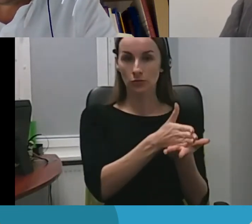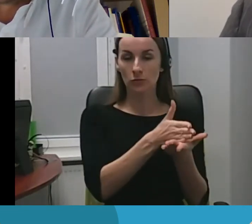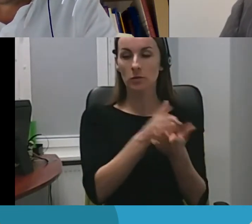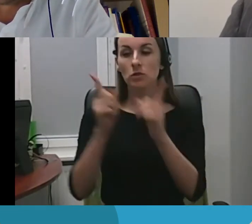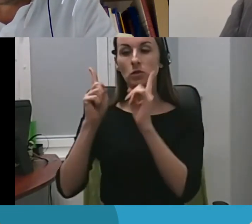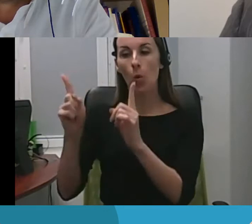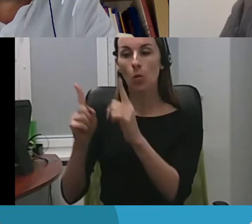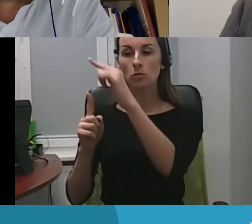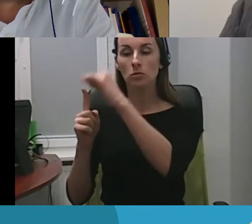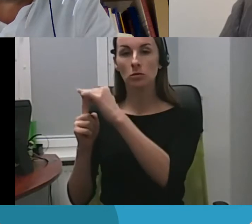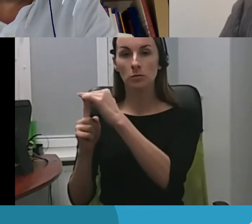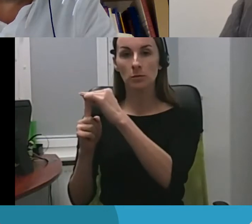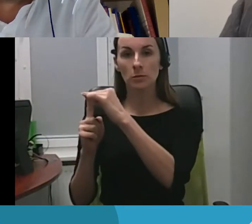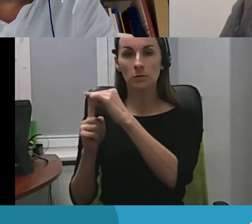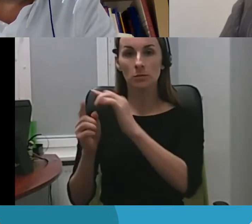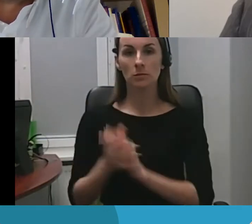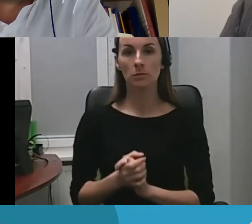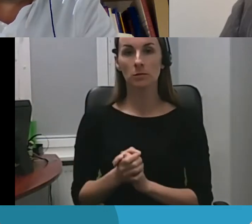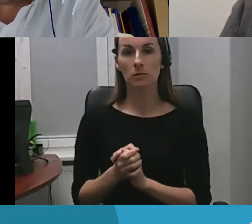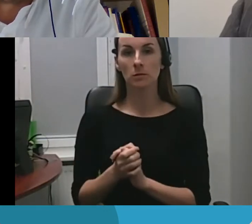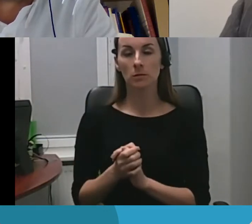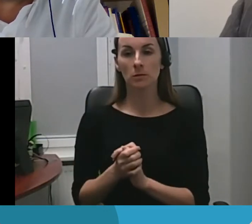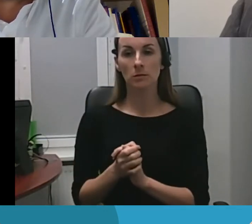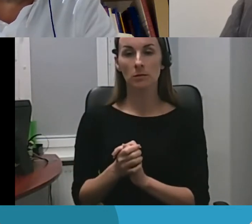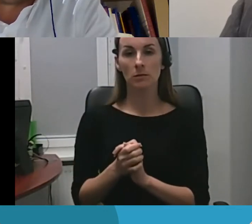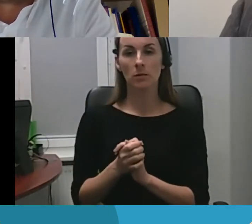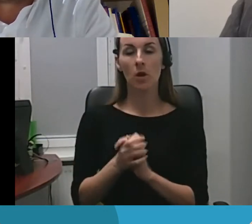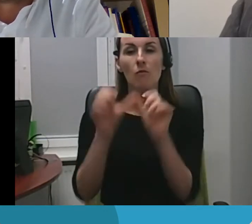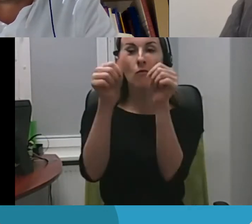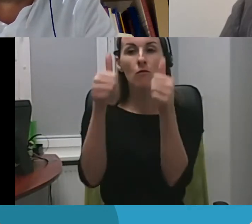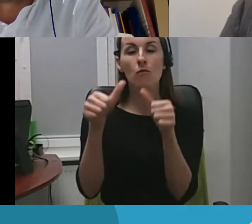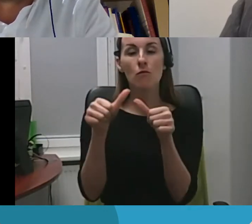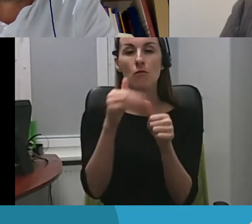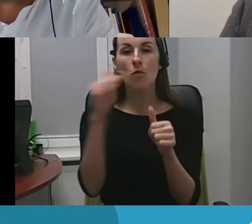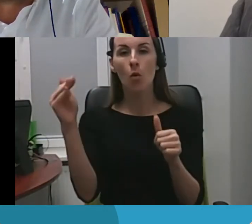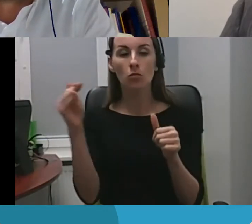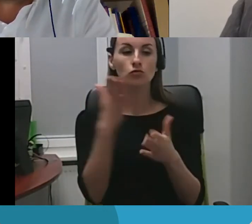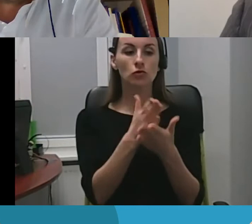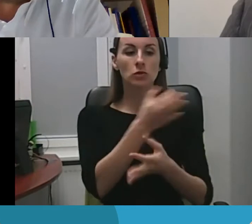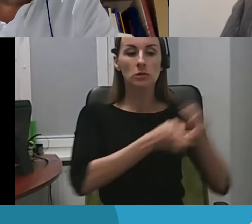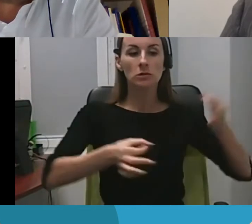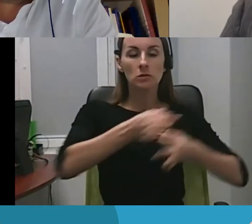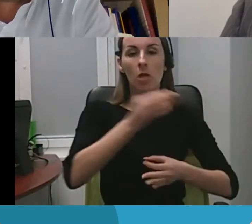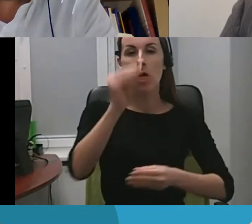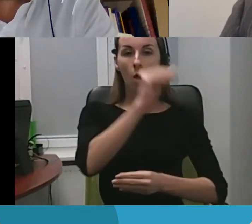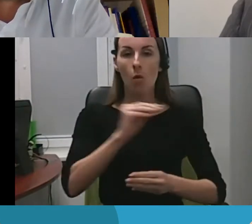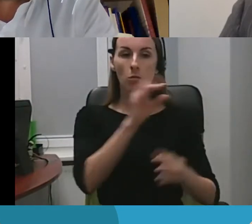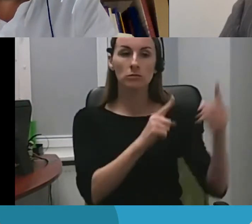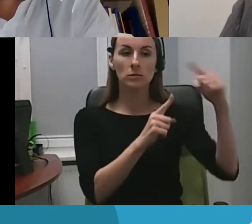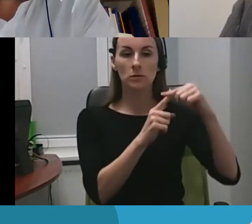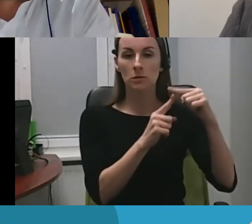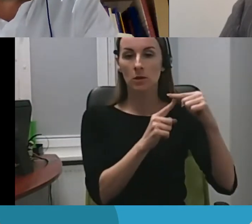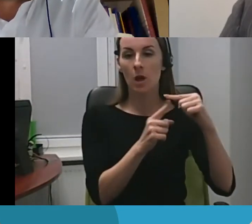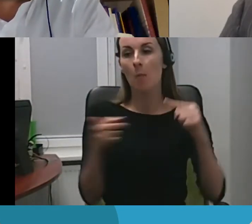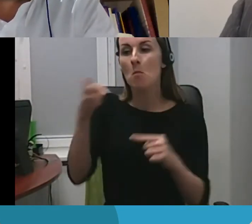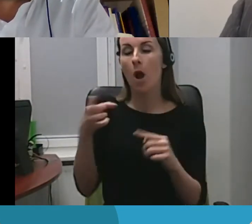meetings conducted at the Council of Europe, though Belarus is not a member of the Council of Europe, mainly because